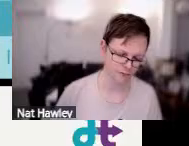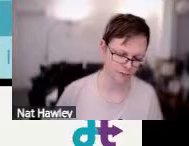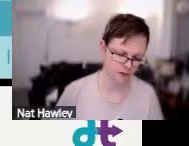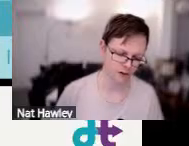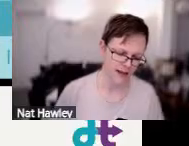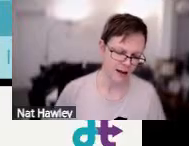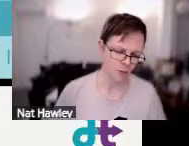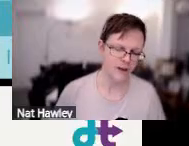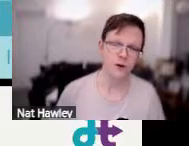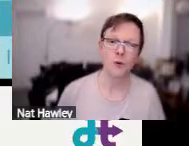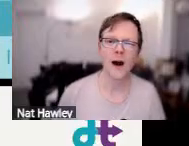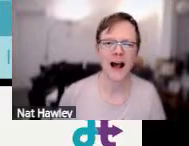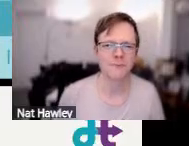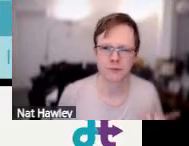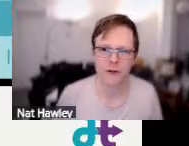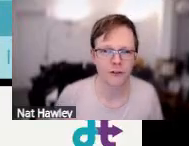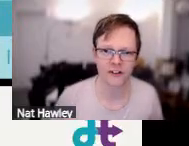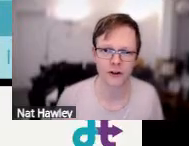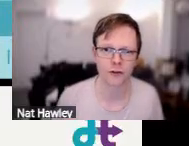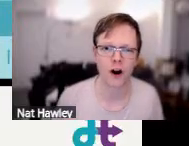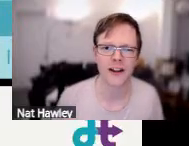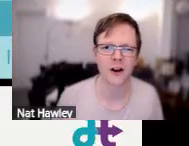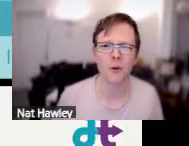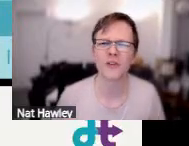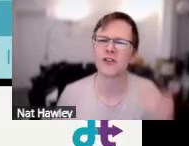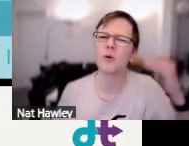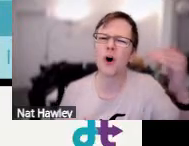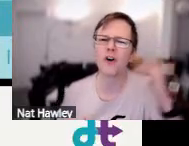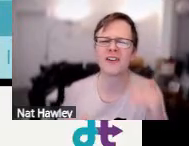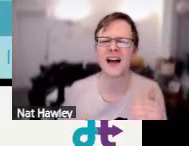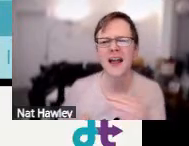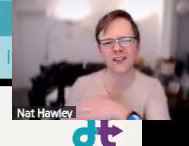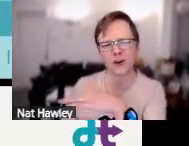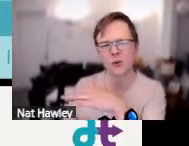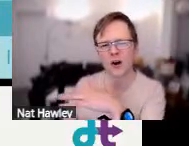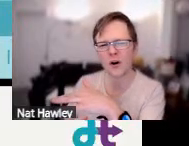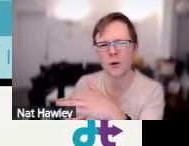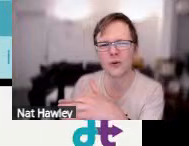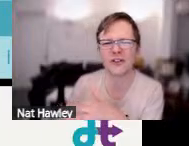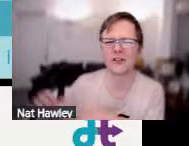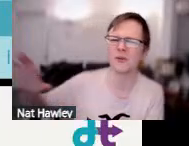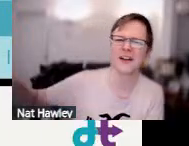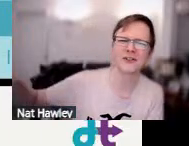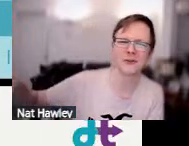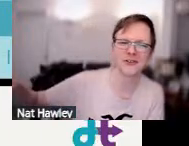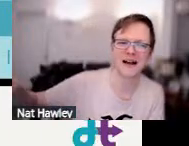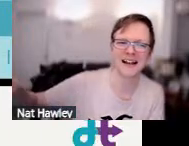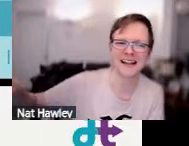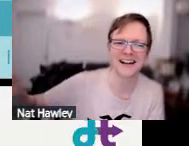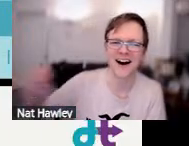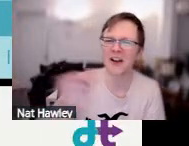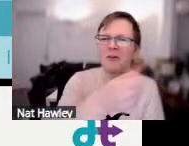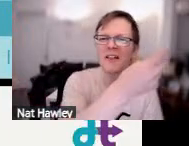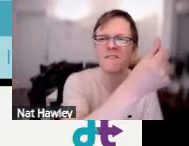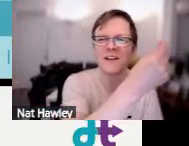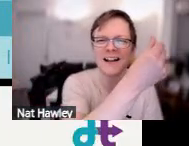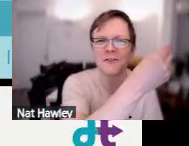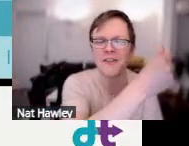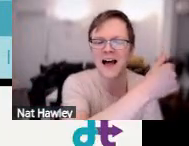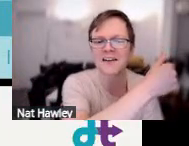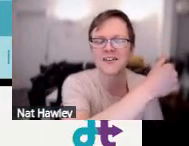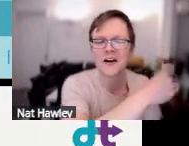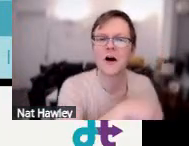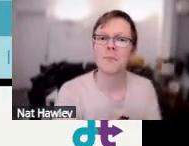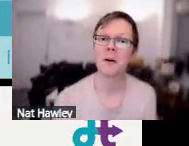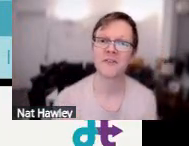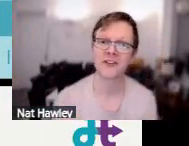information. We all have preferences, right? You know, oh, it's too hot today, it's too cold, that's too smelly, I don't like the feeling of